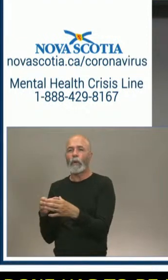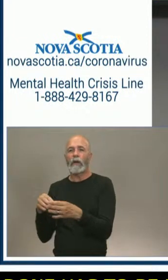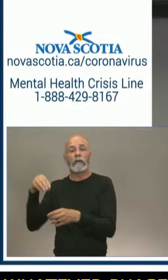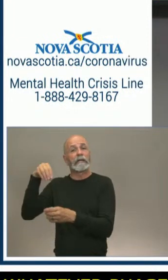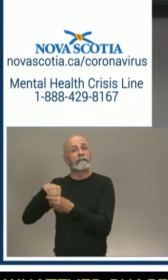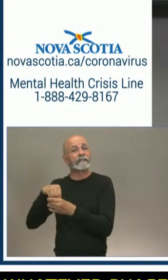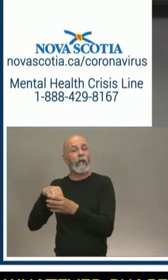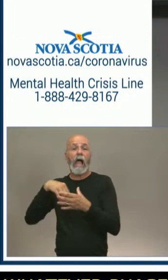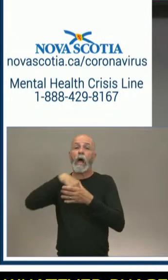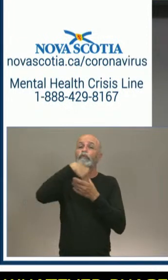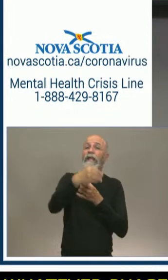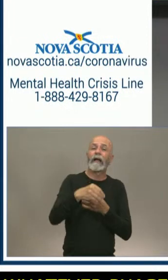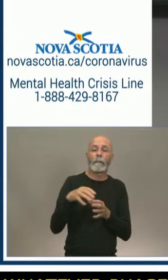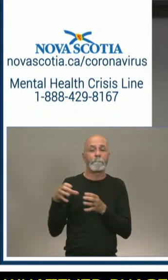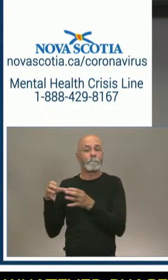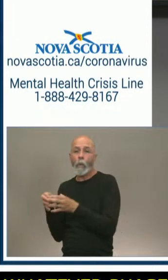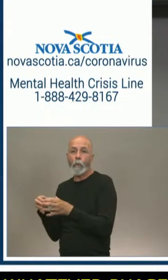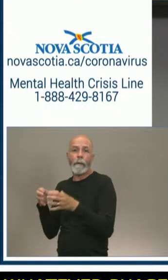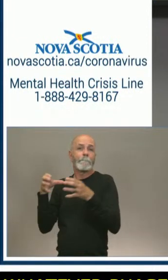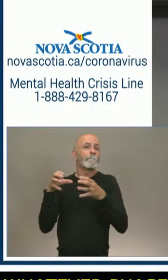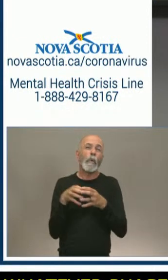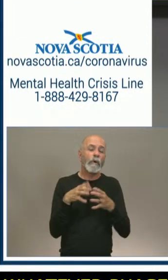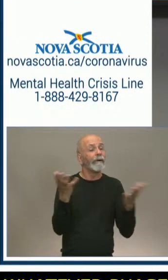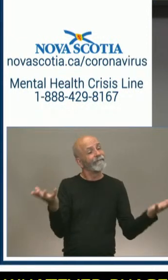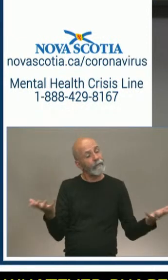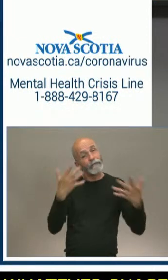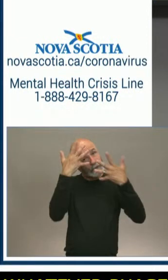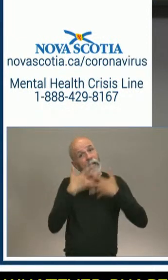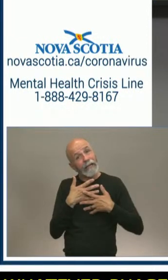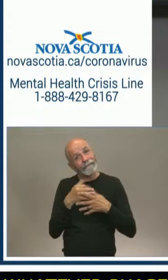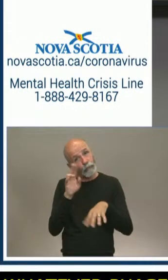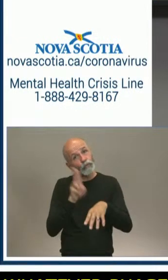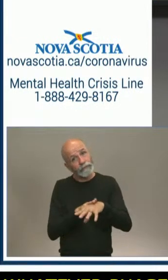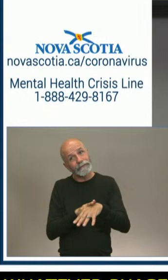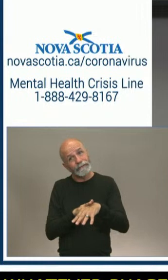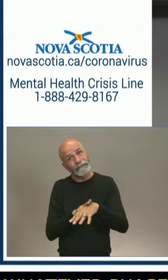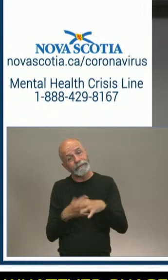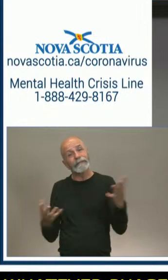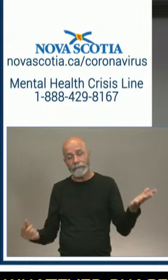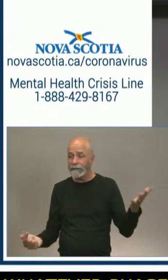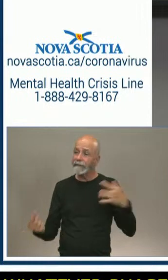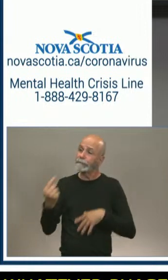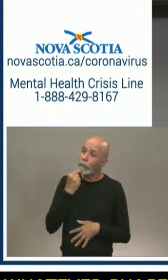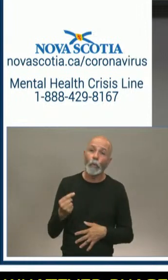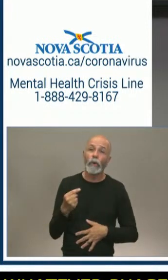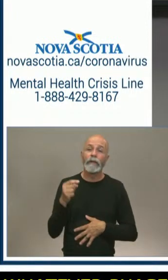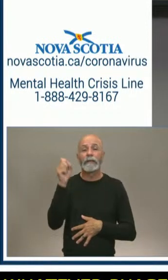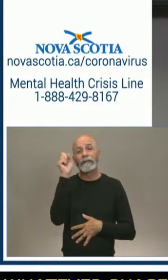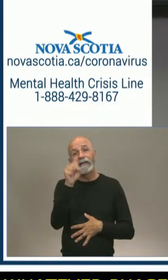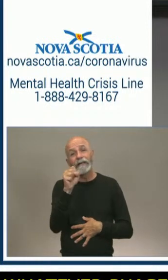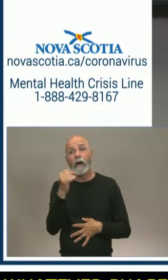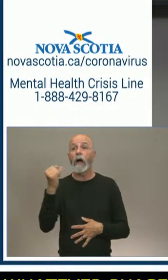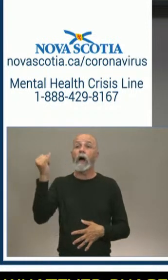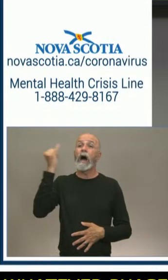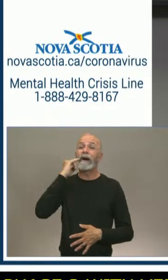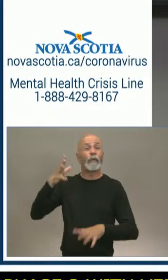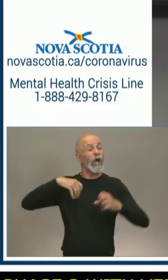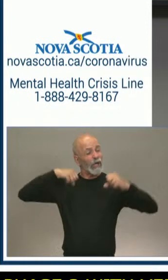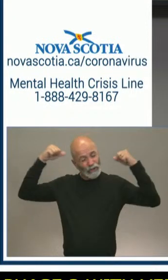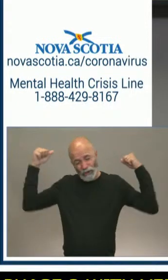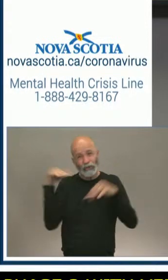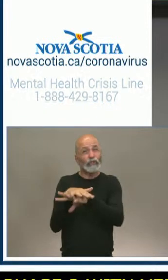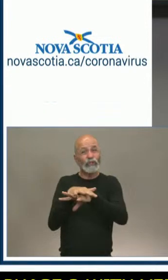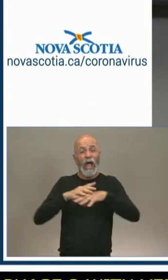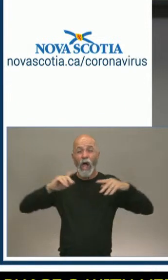celebrations. I know that's unfortunate. People are disappointed, but it's large social gatherings are very high